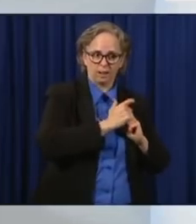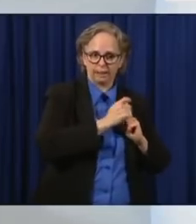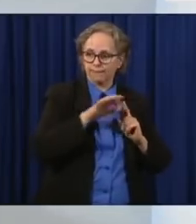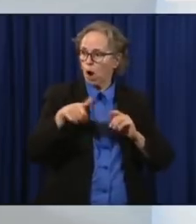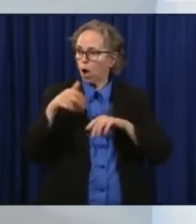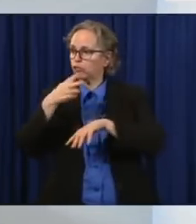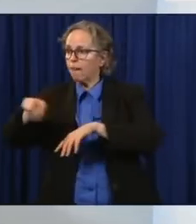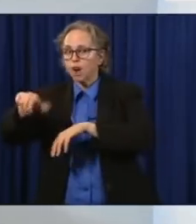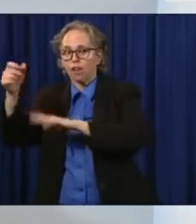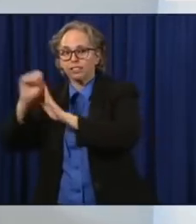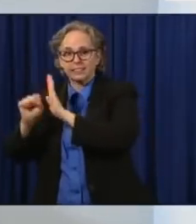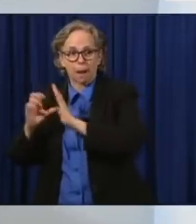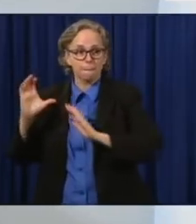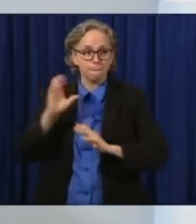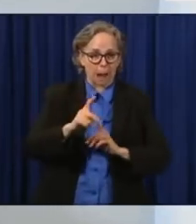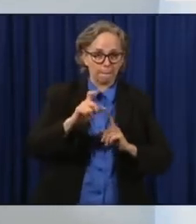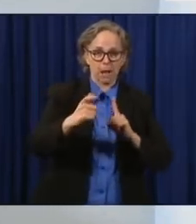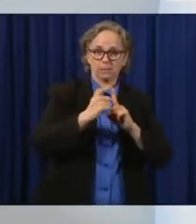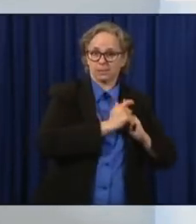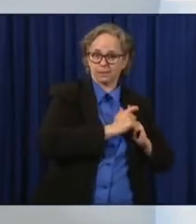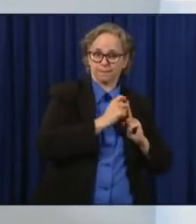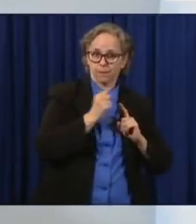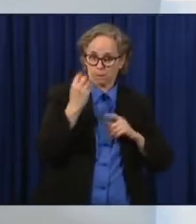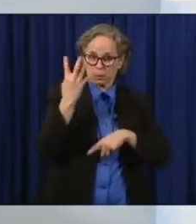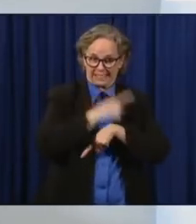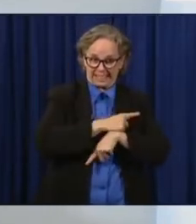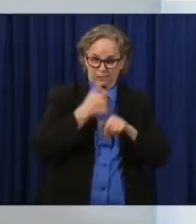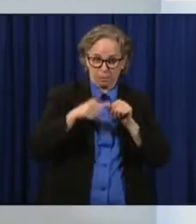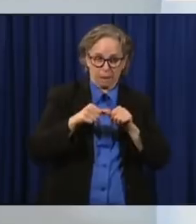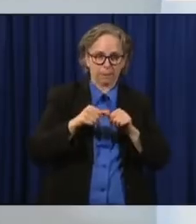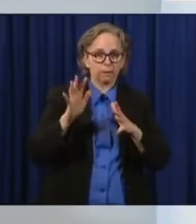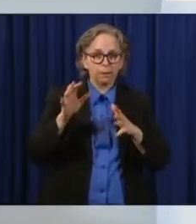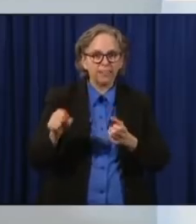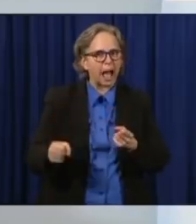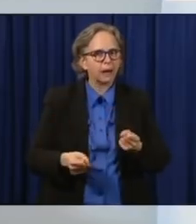And that no longer will be in the order.